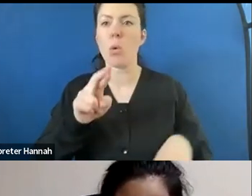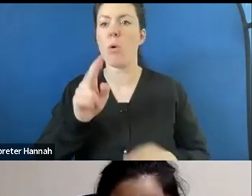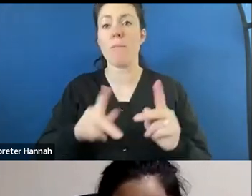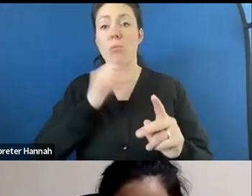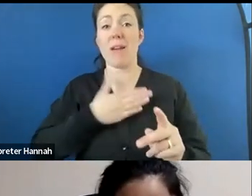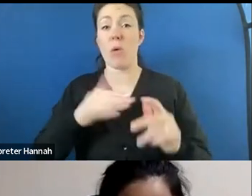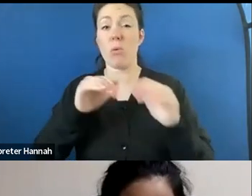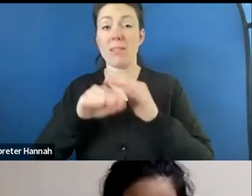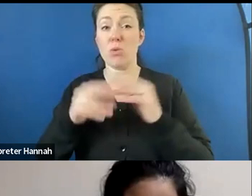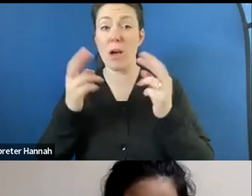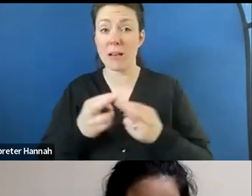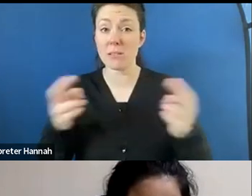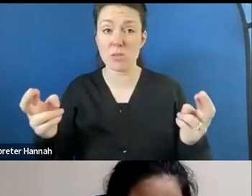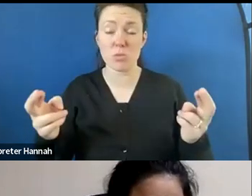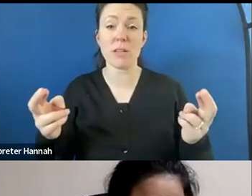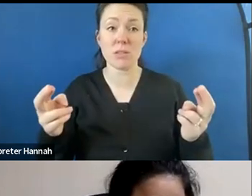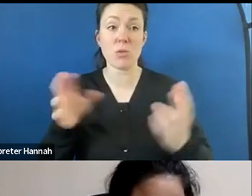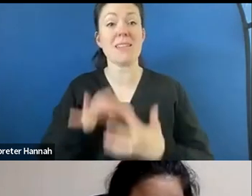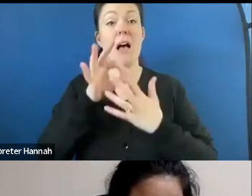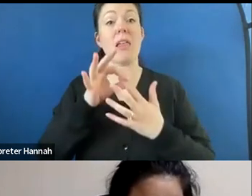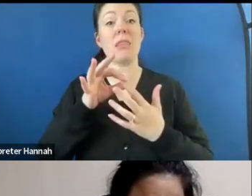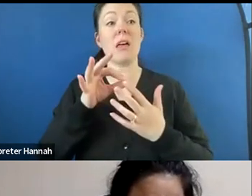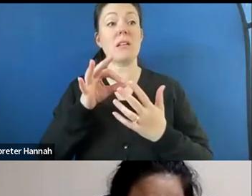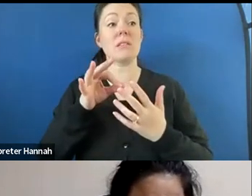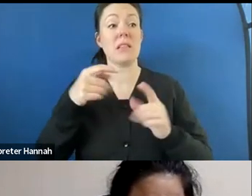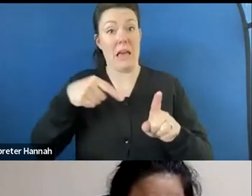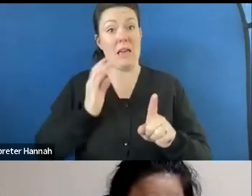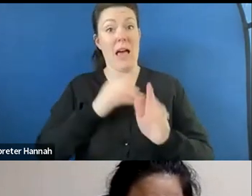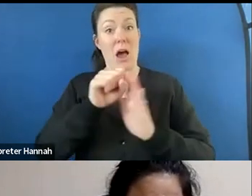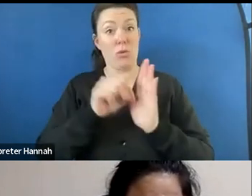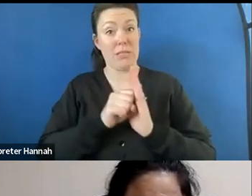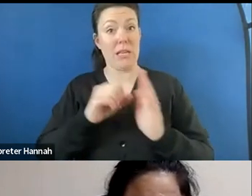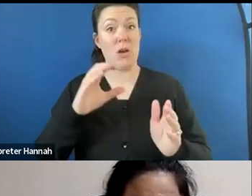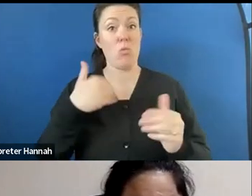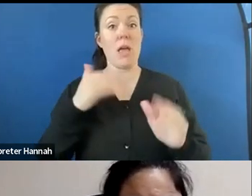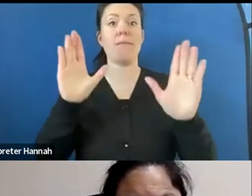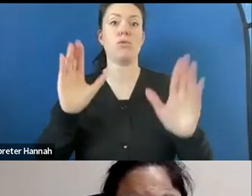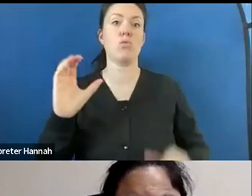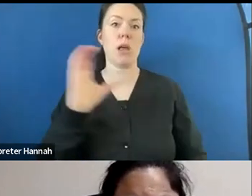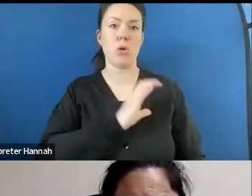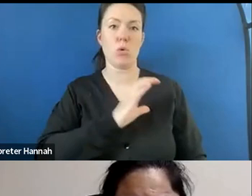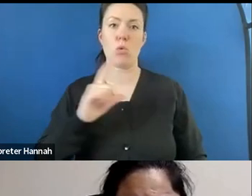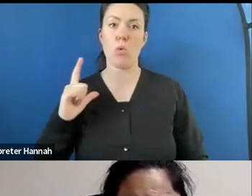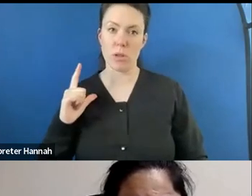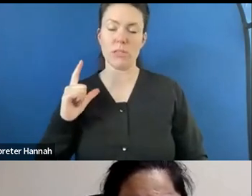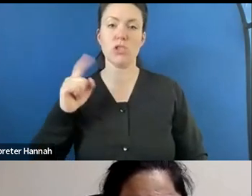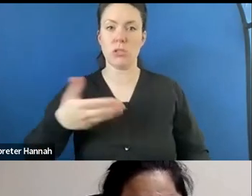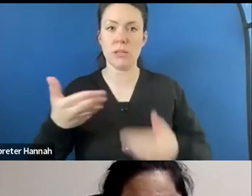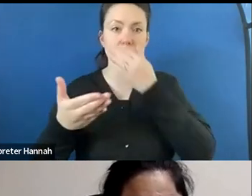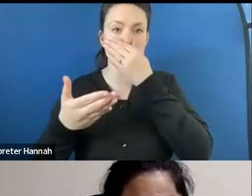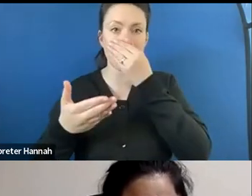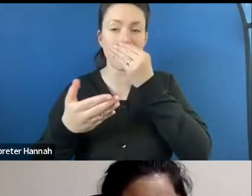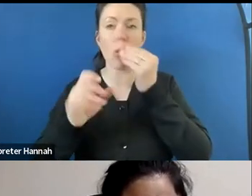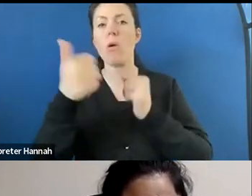you have somebody fabulous, like some of our coalitions in the state of New Mexico, or any of our other